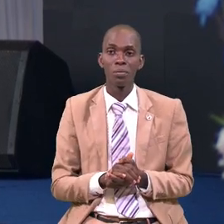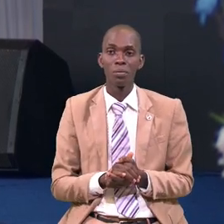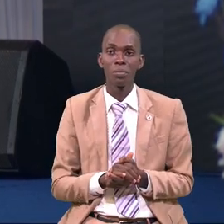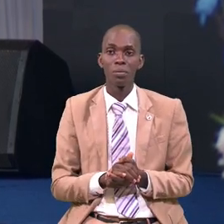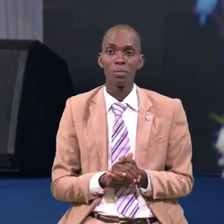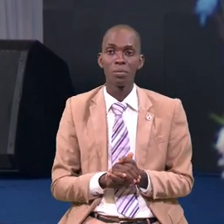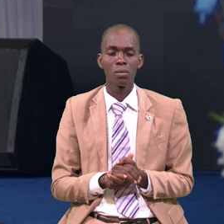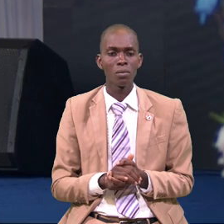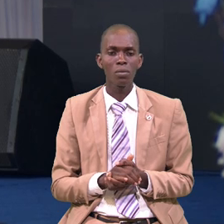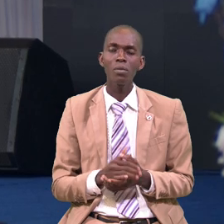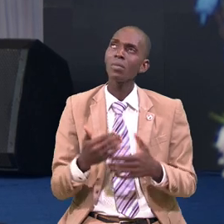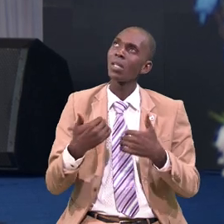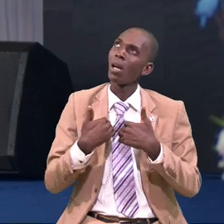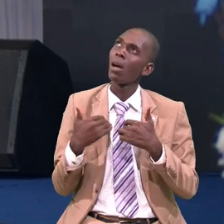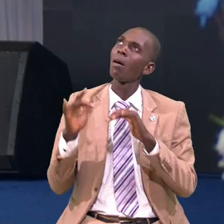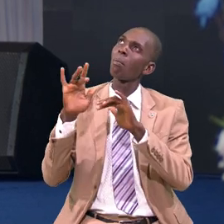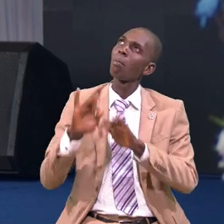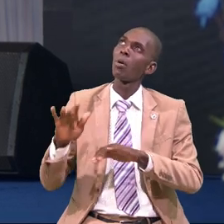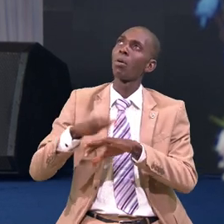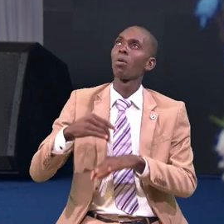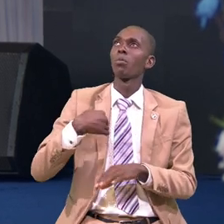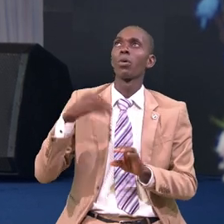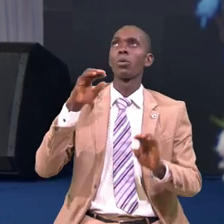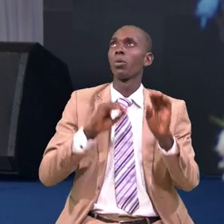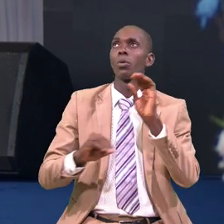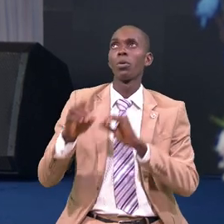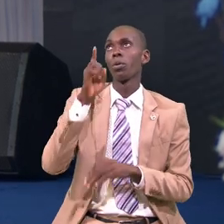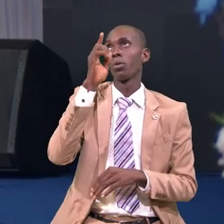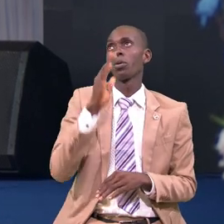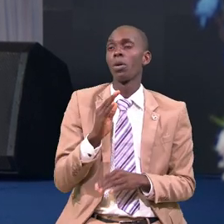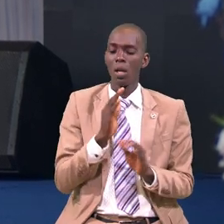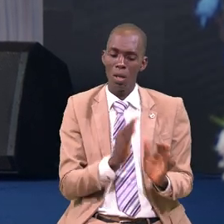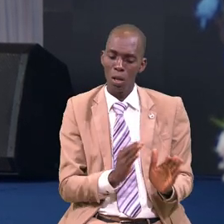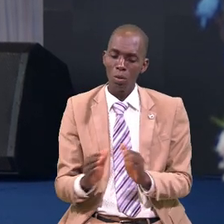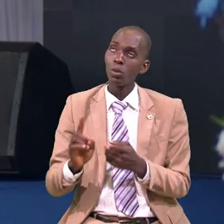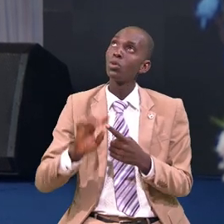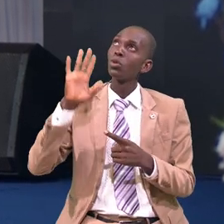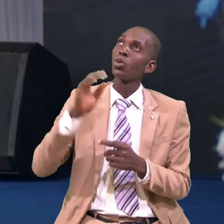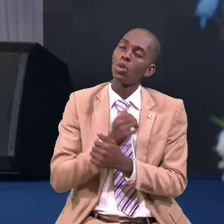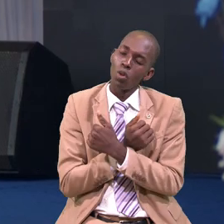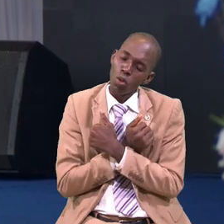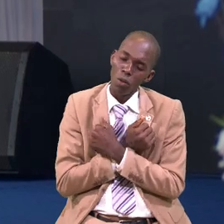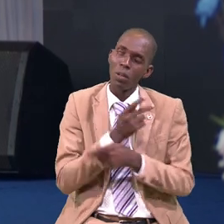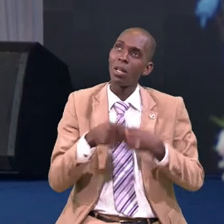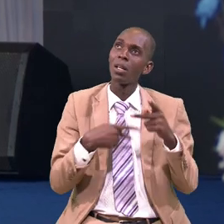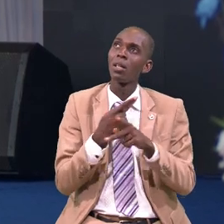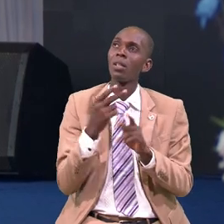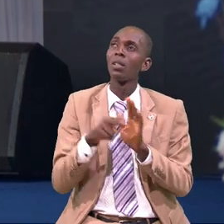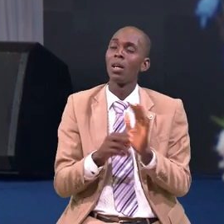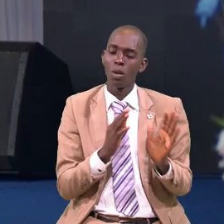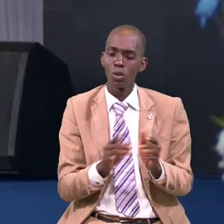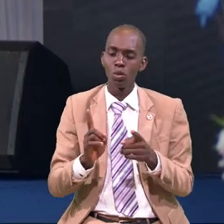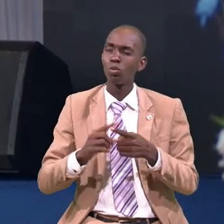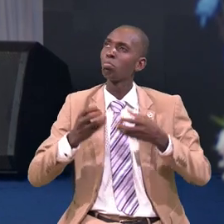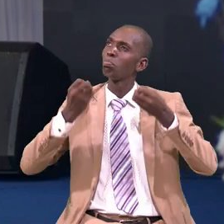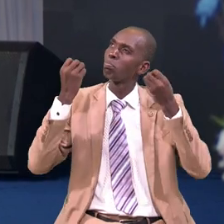Have mercy upon me, O God, according to thy loving kindness, according to the multitude of thy